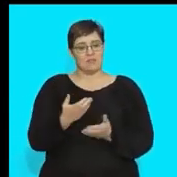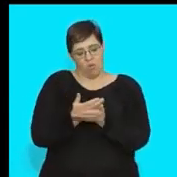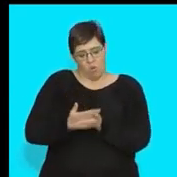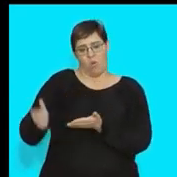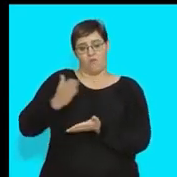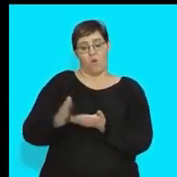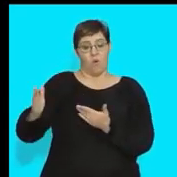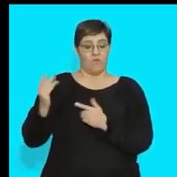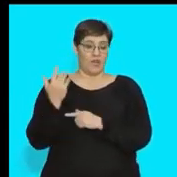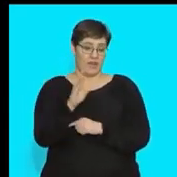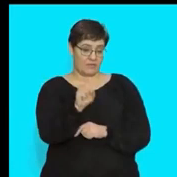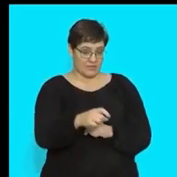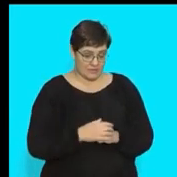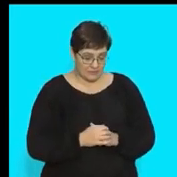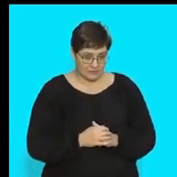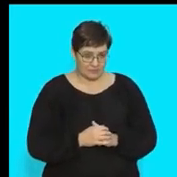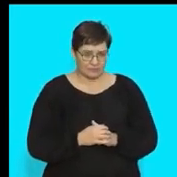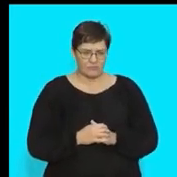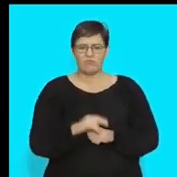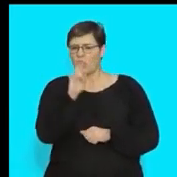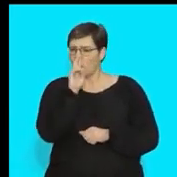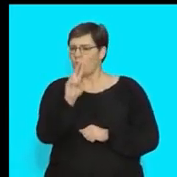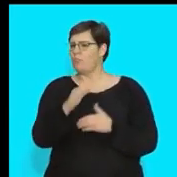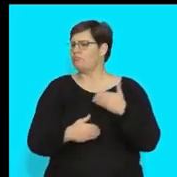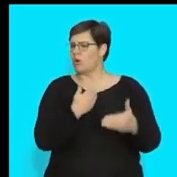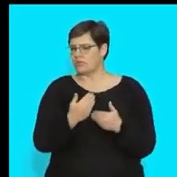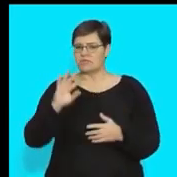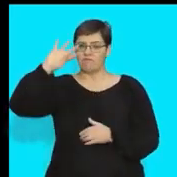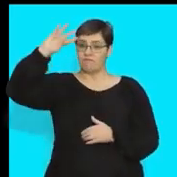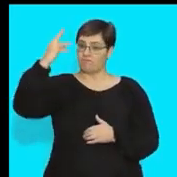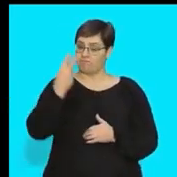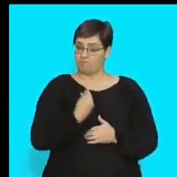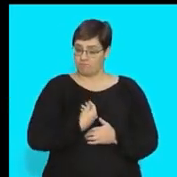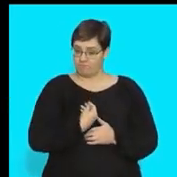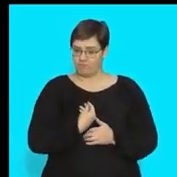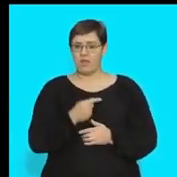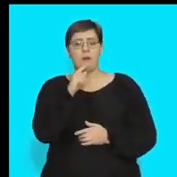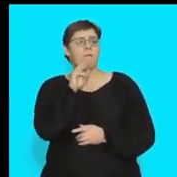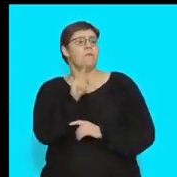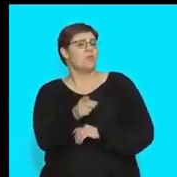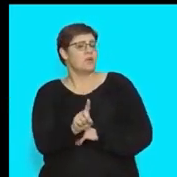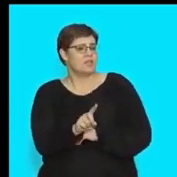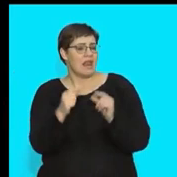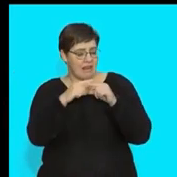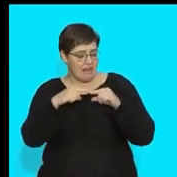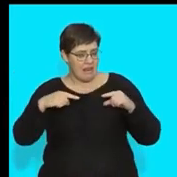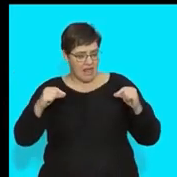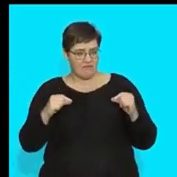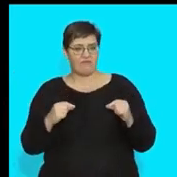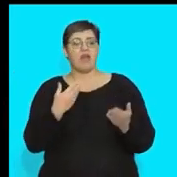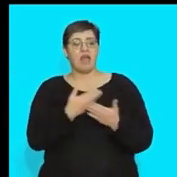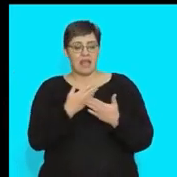the leaf. So when we look at the process of photosynthesis, the leaf needs to be able to get in